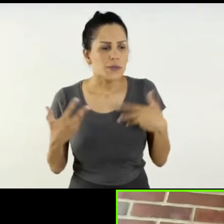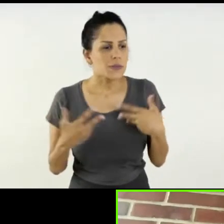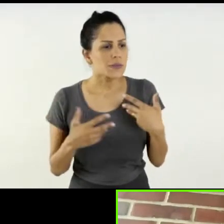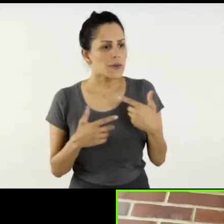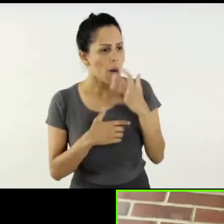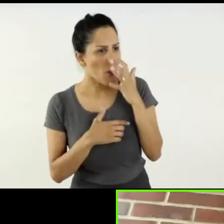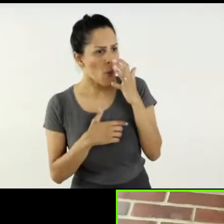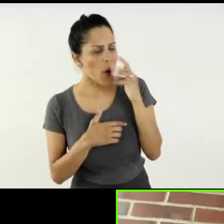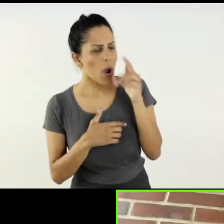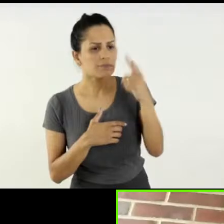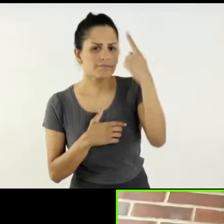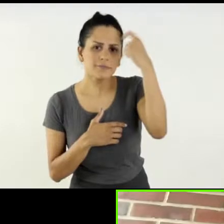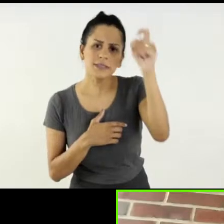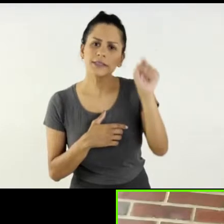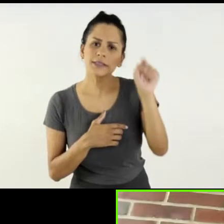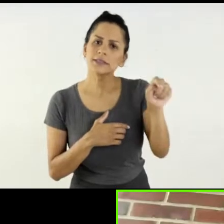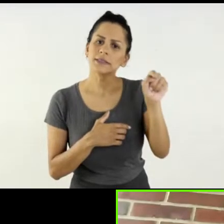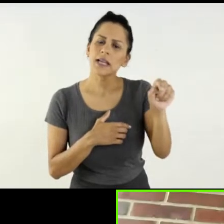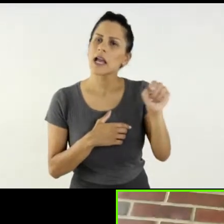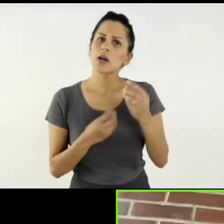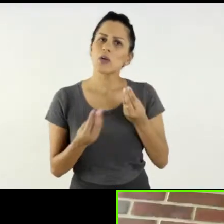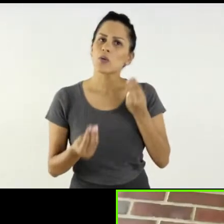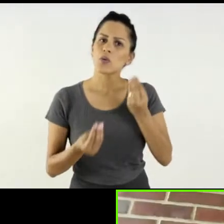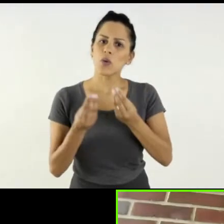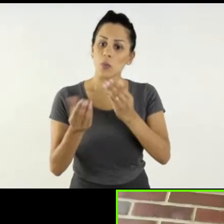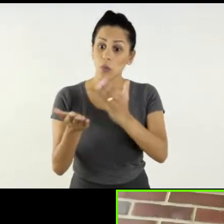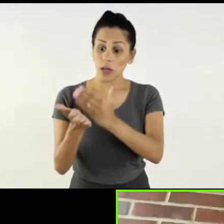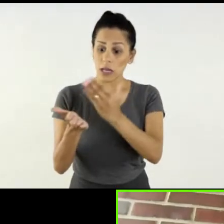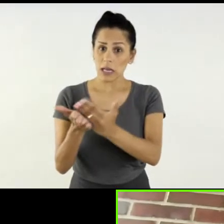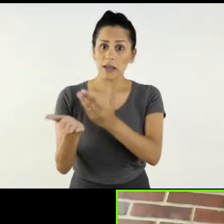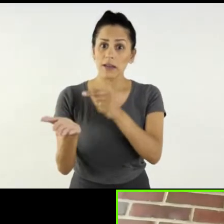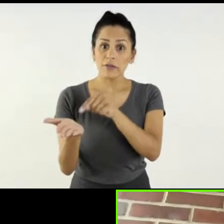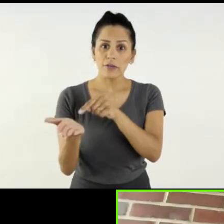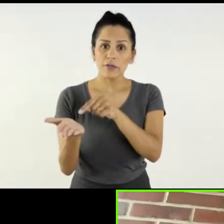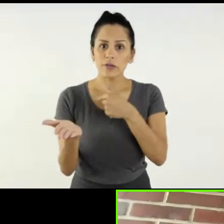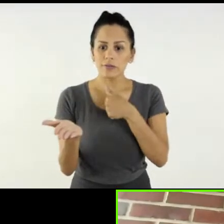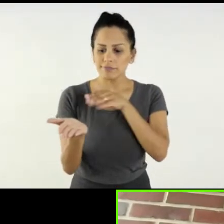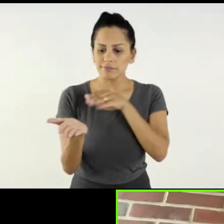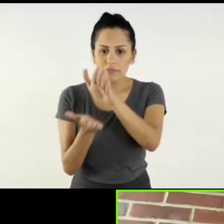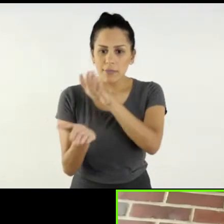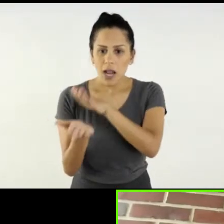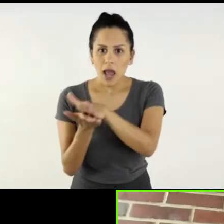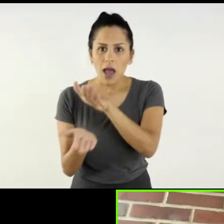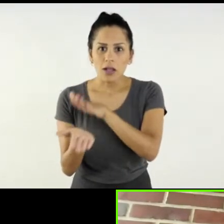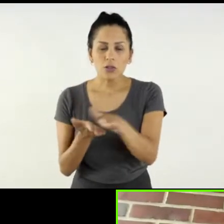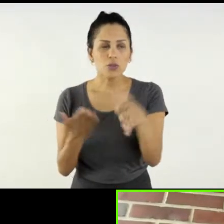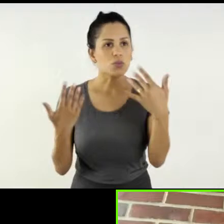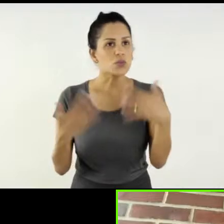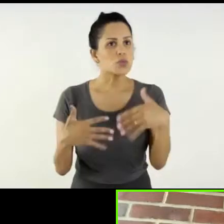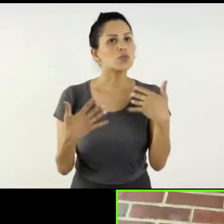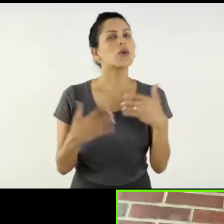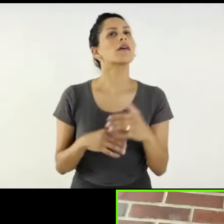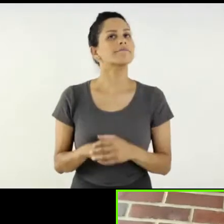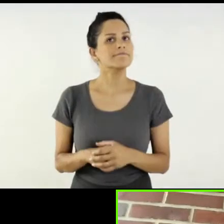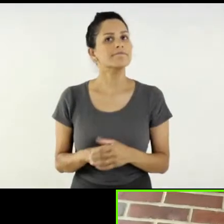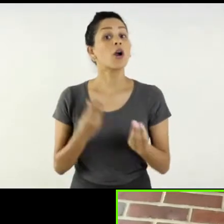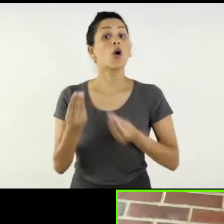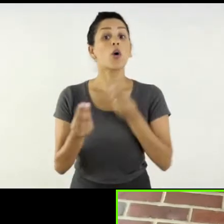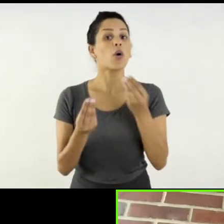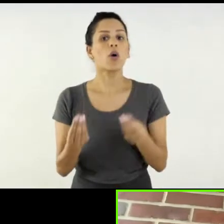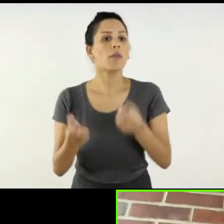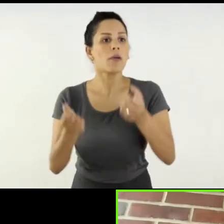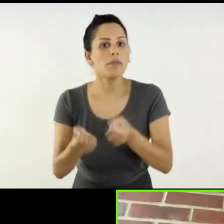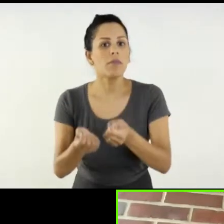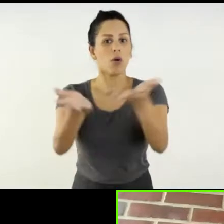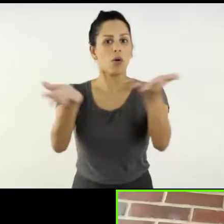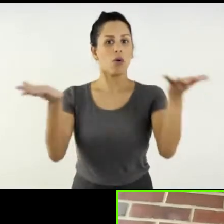a book, let's say, printed material, really, for, I mean, you alluded to this, Roxana, for how it can circulate, for, you know, for how